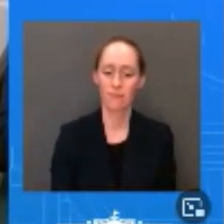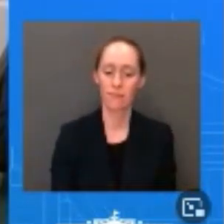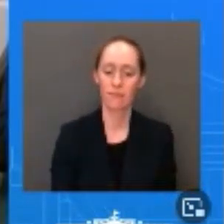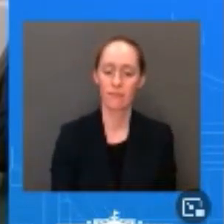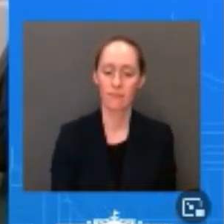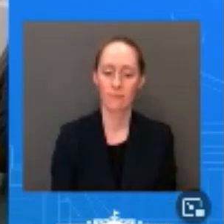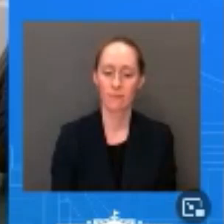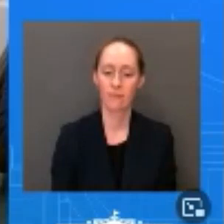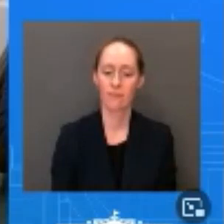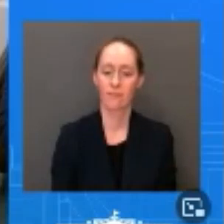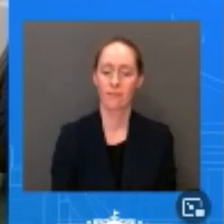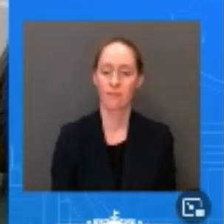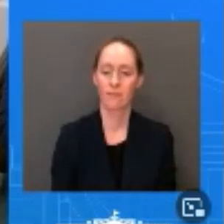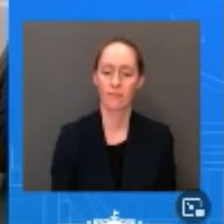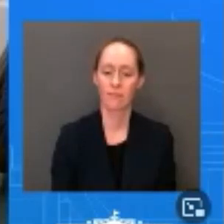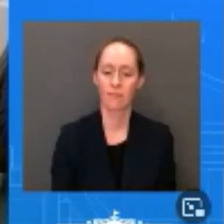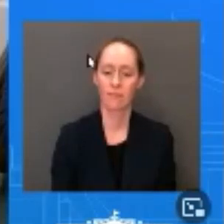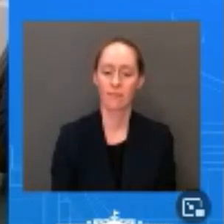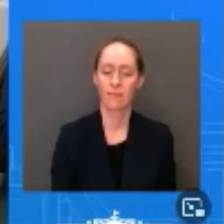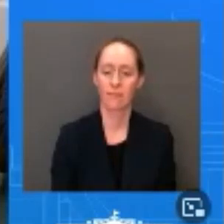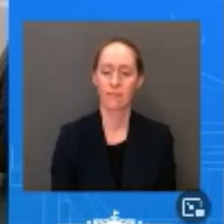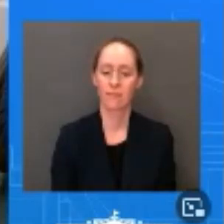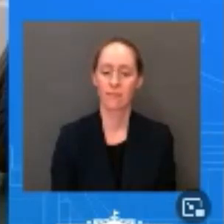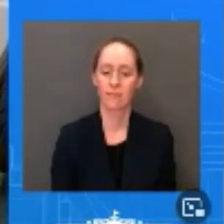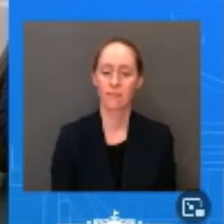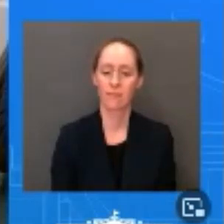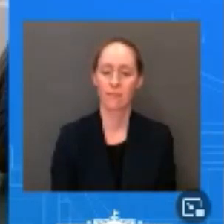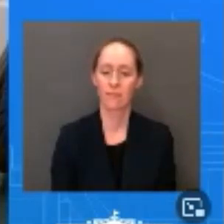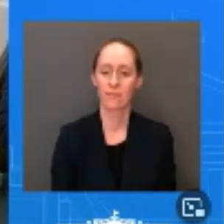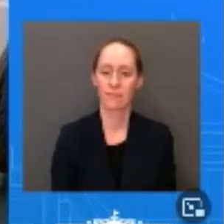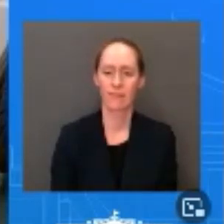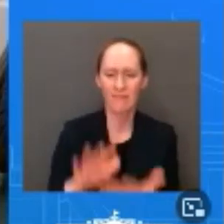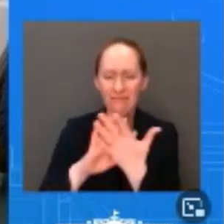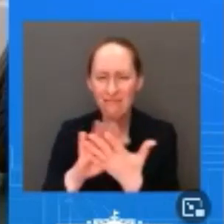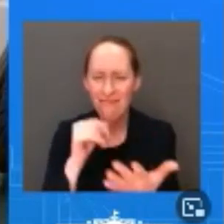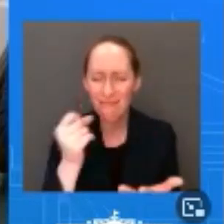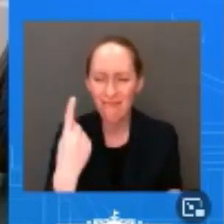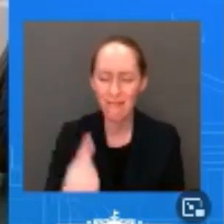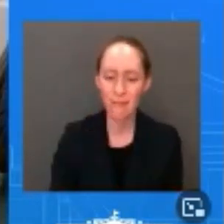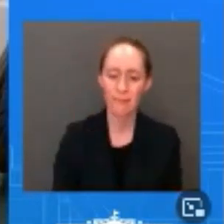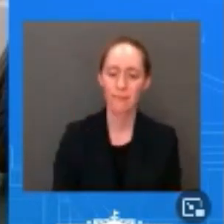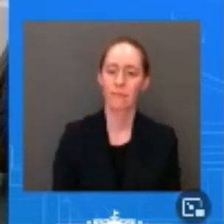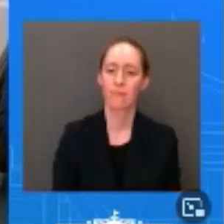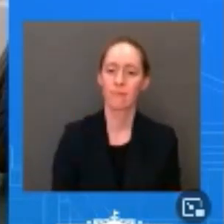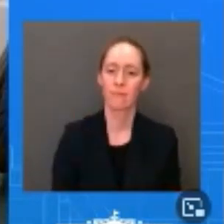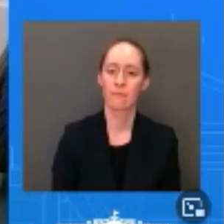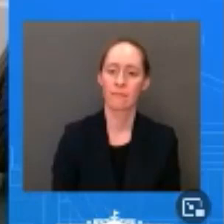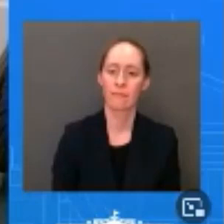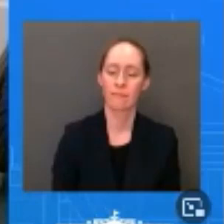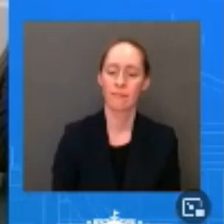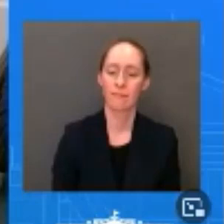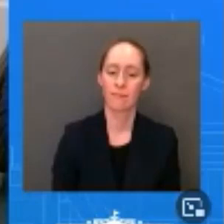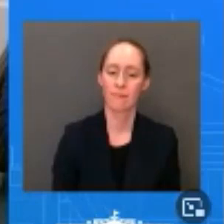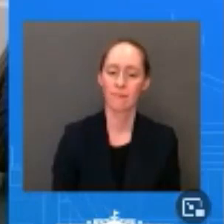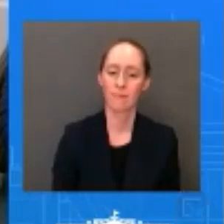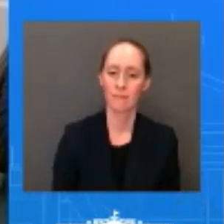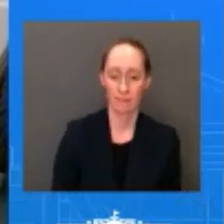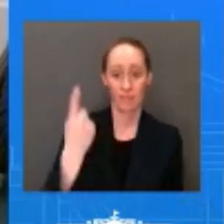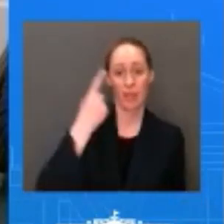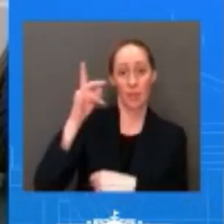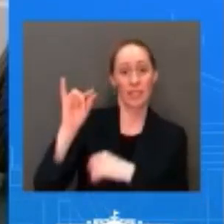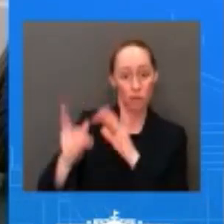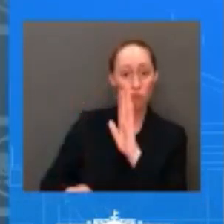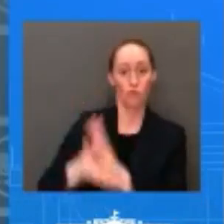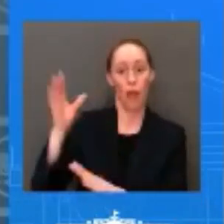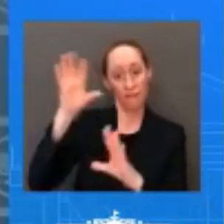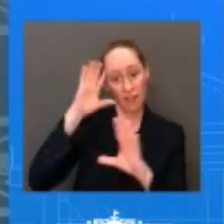agents search their sock drawer? Say that one more time. Say that beginning part. Is there a precedent for people running for president after FBI agents? It sounds like you already